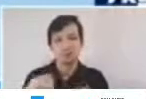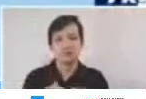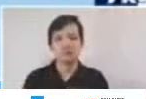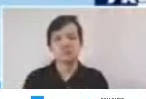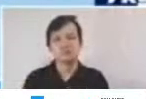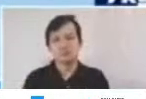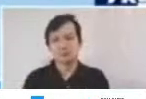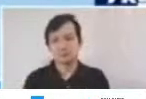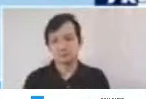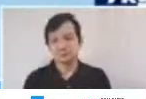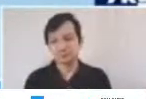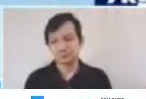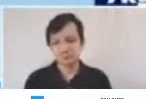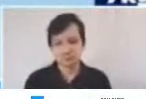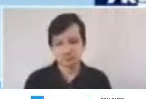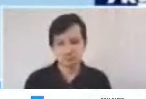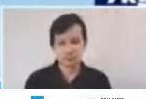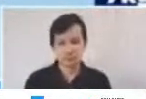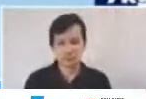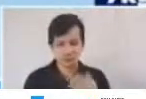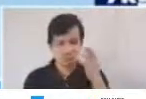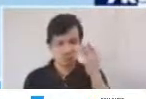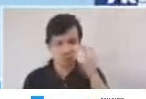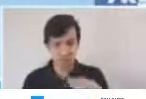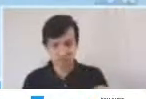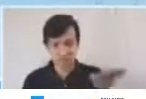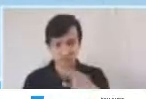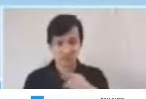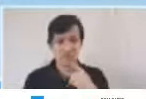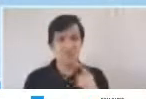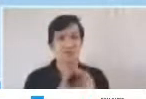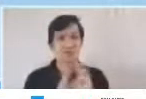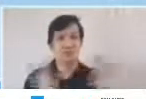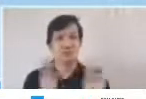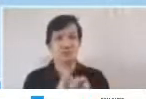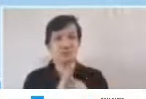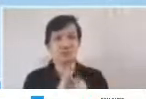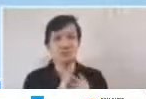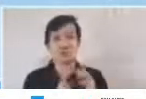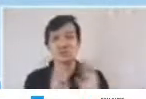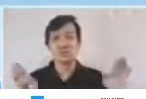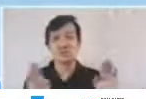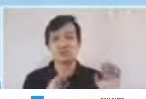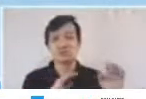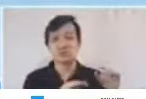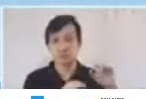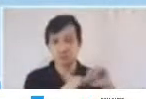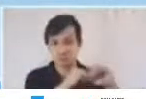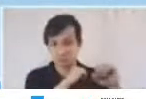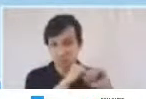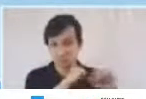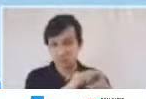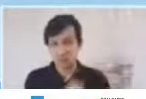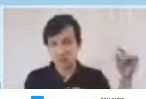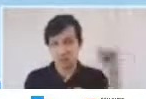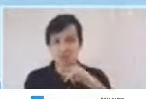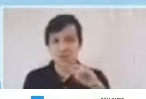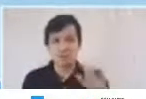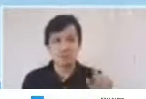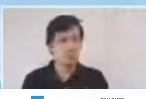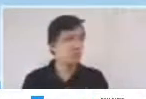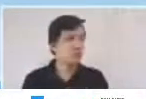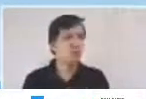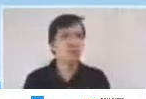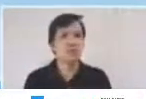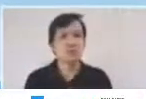specially designed by our designer, Mr. Edwin Tan. And of course, magkakaroon po tayo ng simplified food service. At sa bawat stage